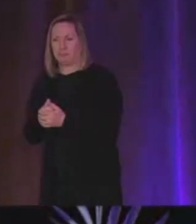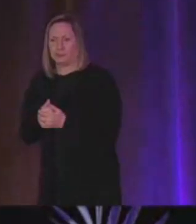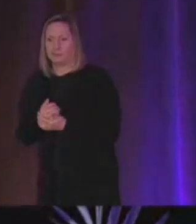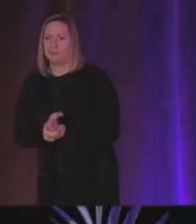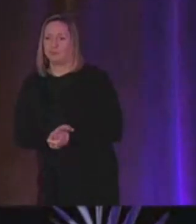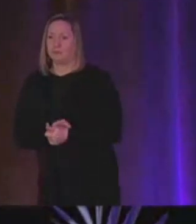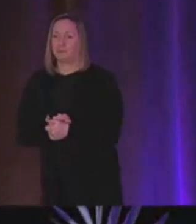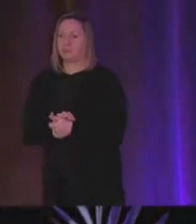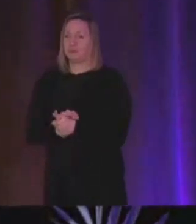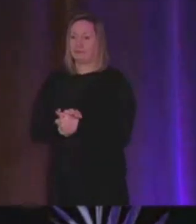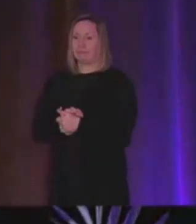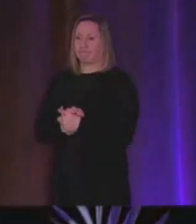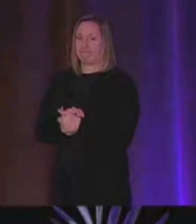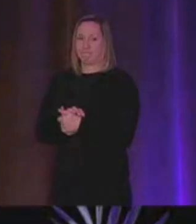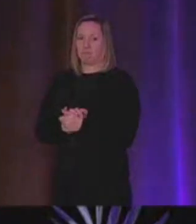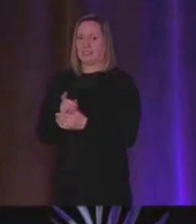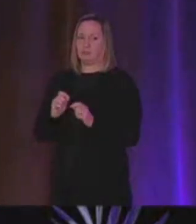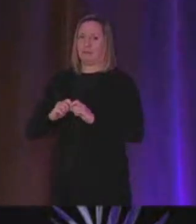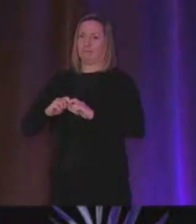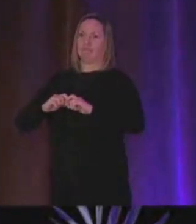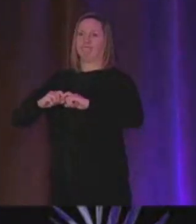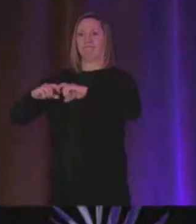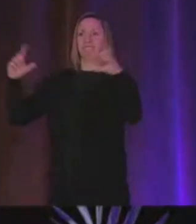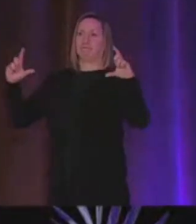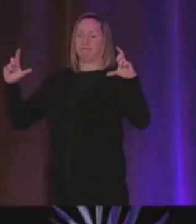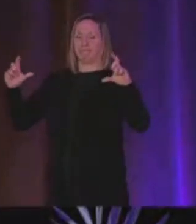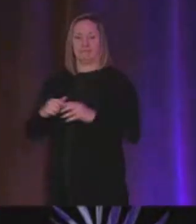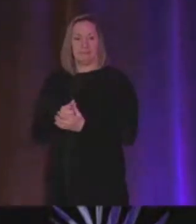it needs to be the full screen.